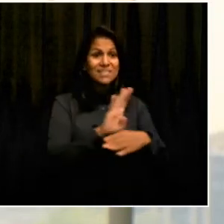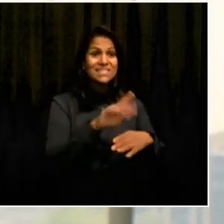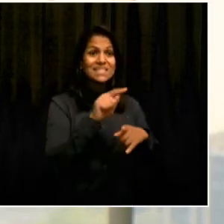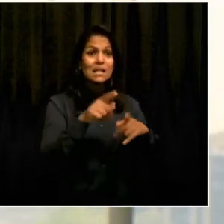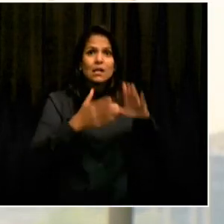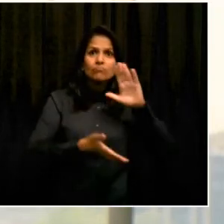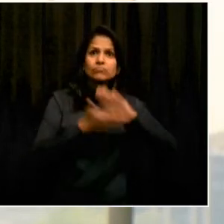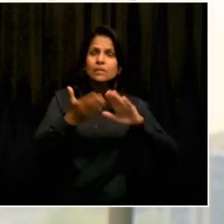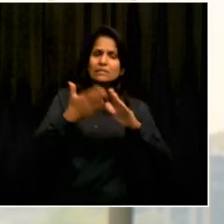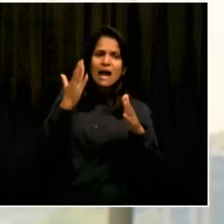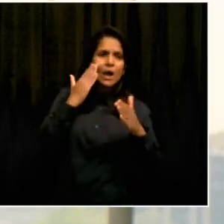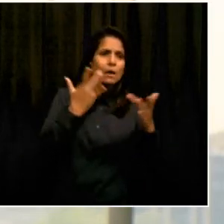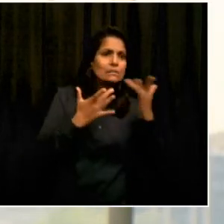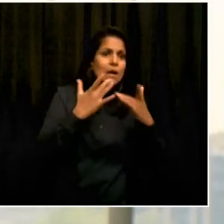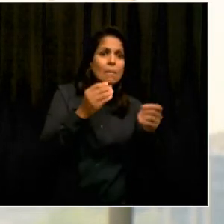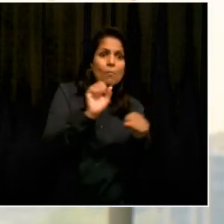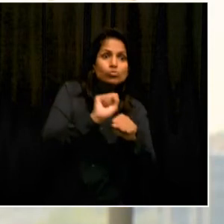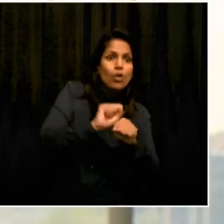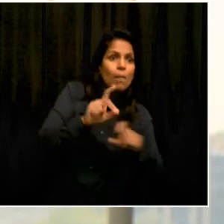bigger picture. Do you want to add, Vicki?